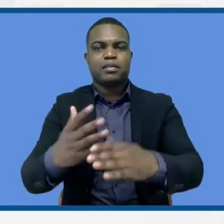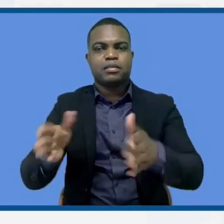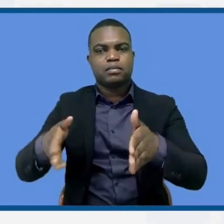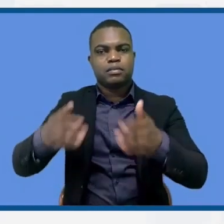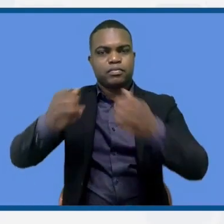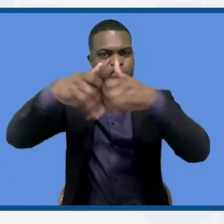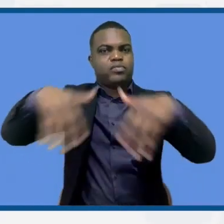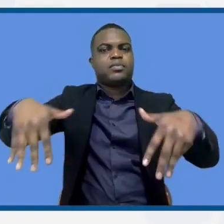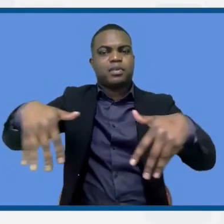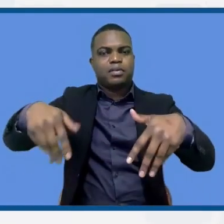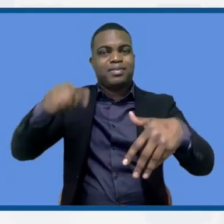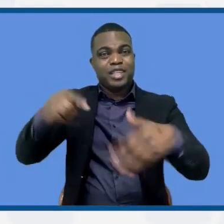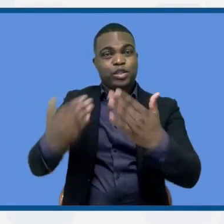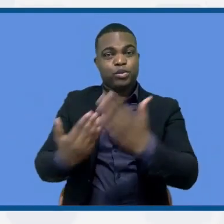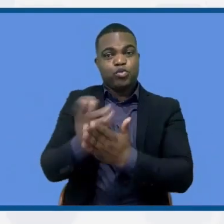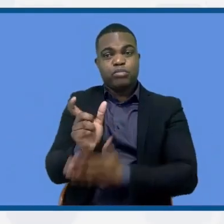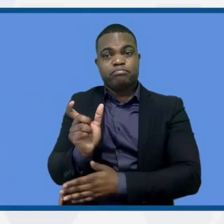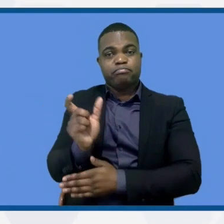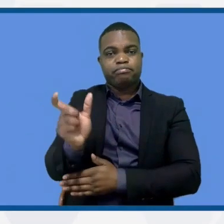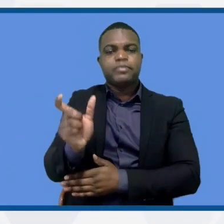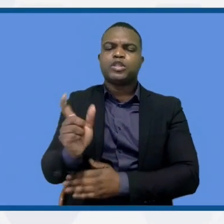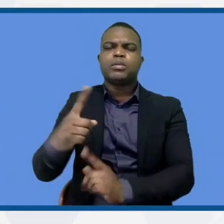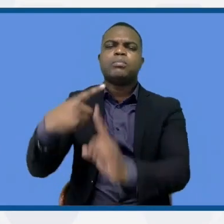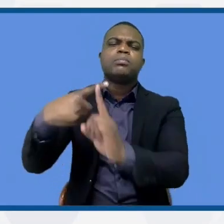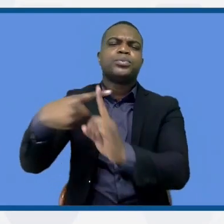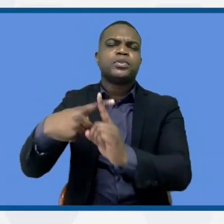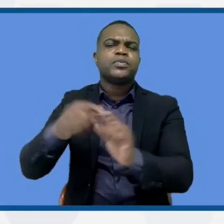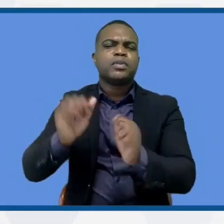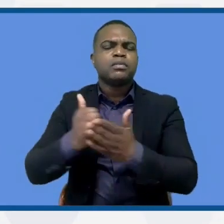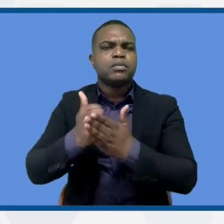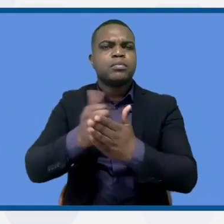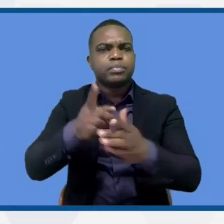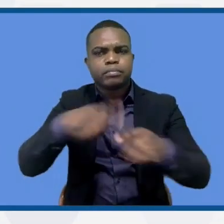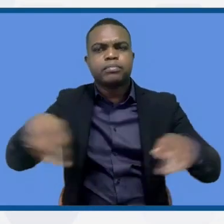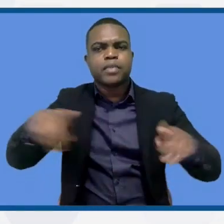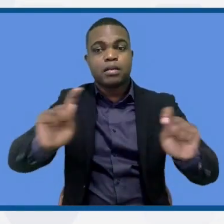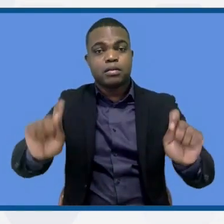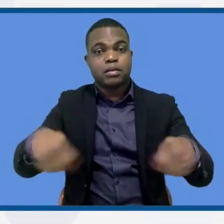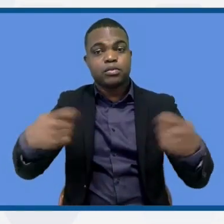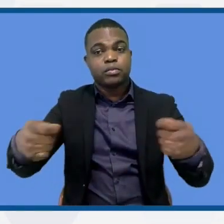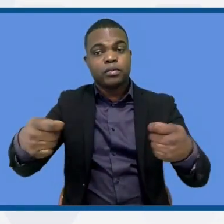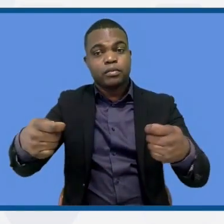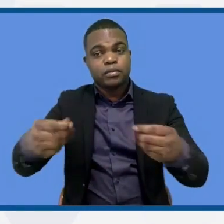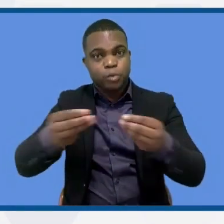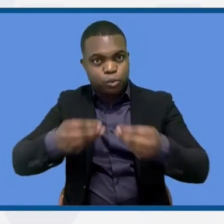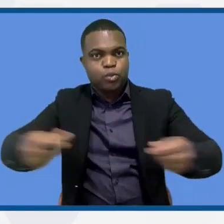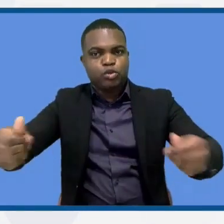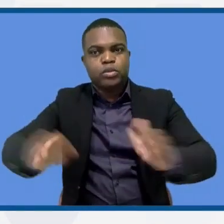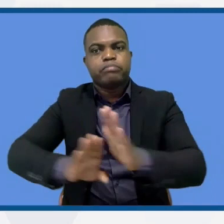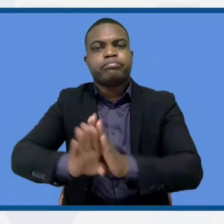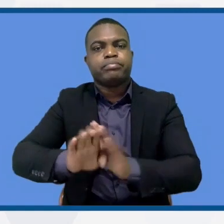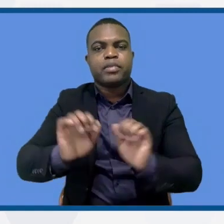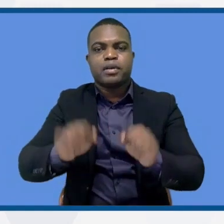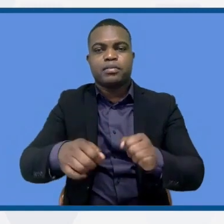Now we have our next panelist, Nigel Munoz. Nigel is also participating virtually. He's an infrastructure and